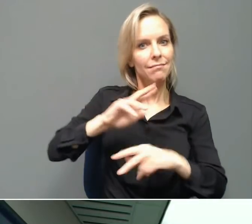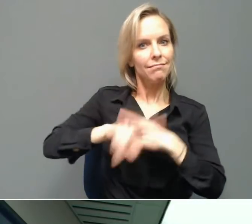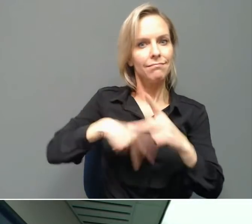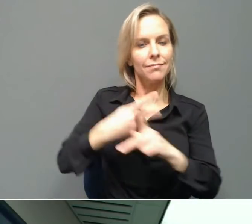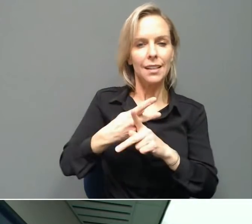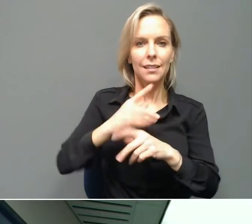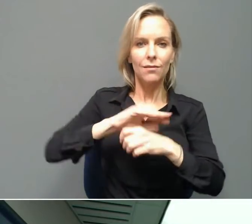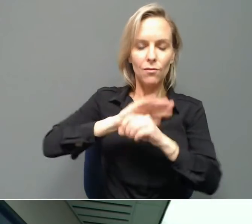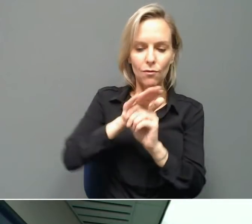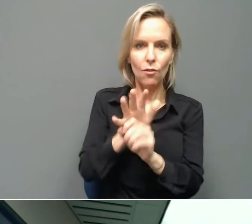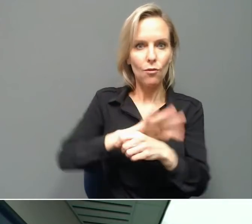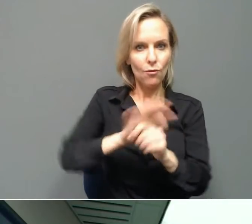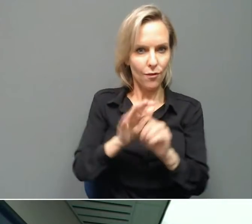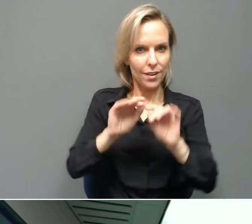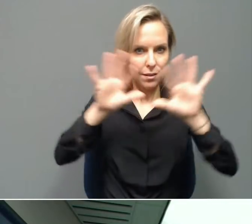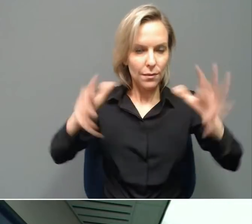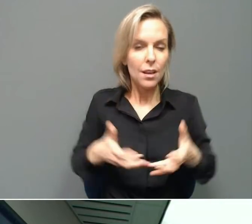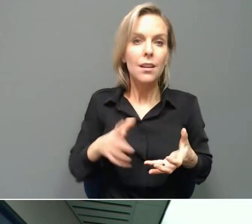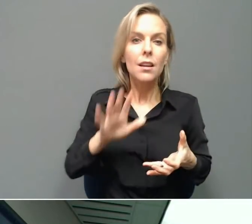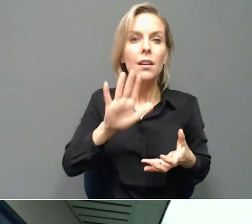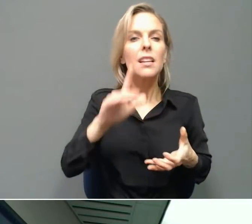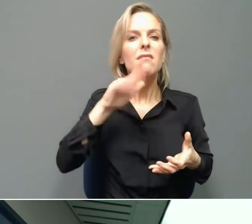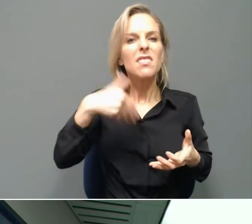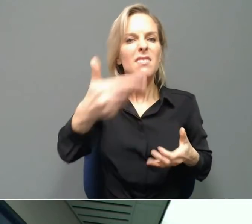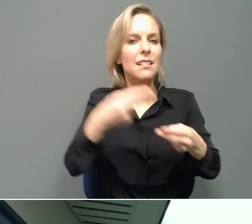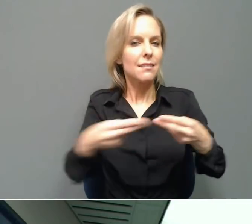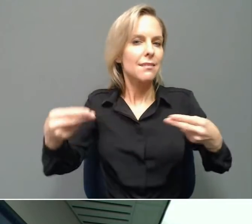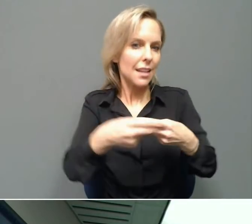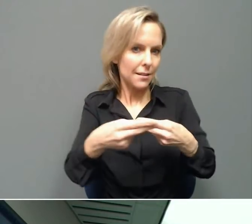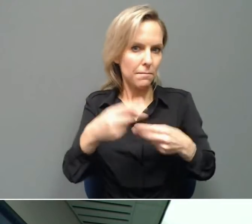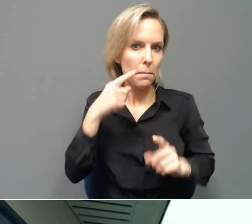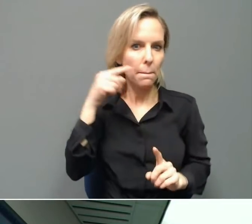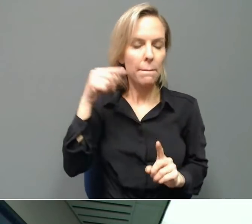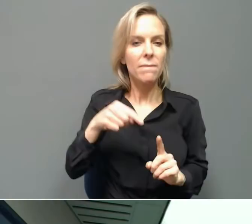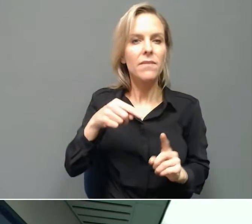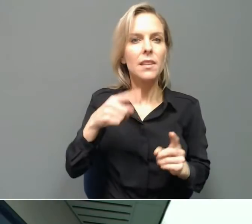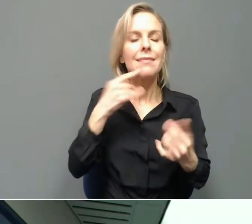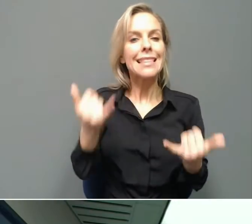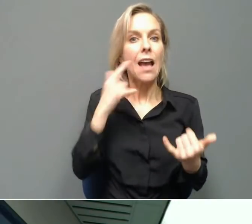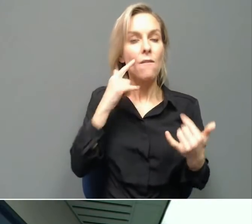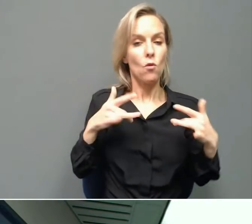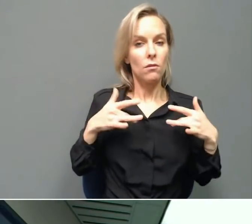In addition to that, if I could get the next slide on communal dining and group activities, please.